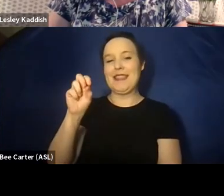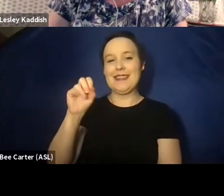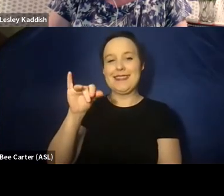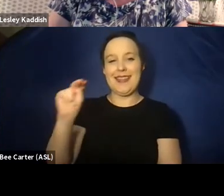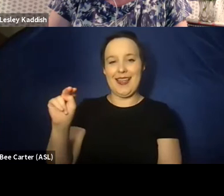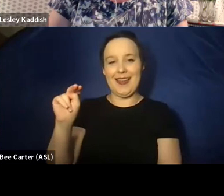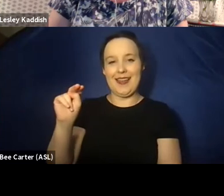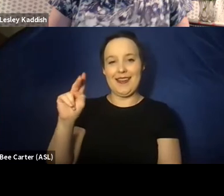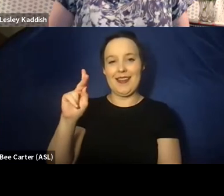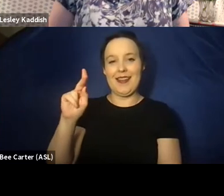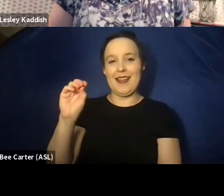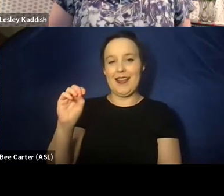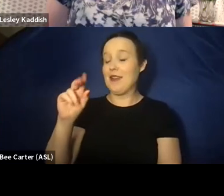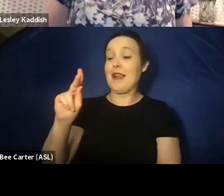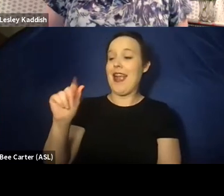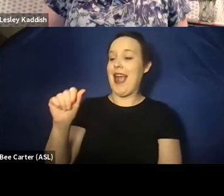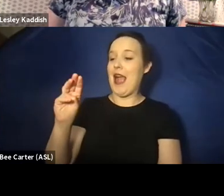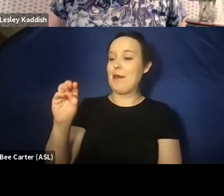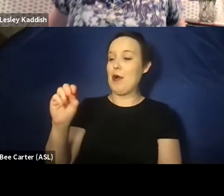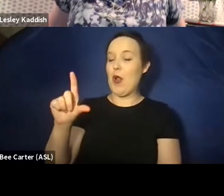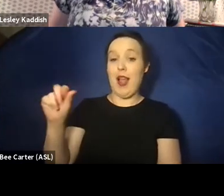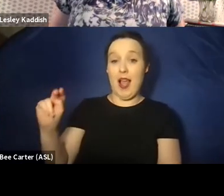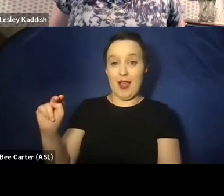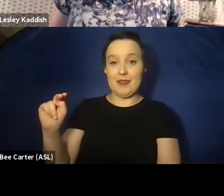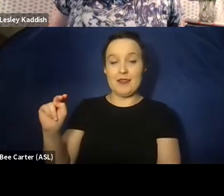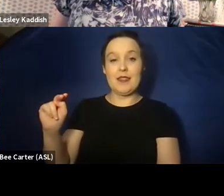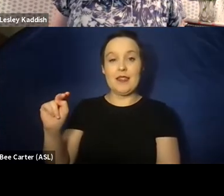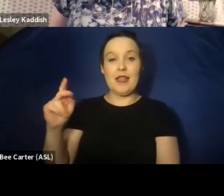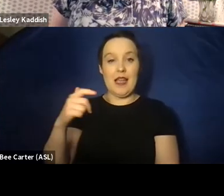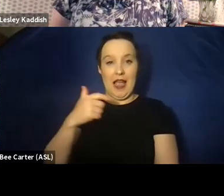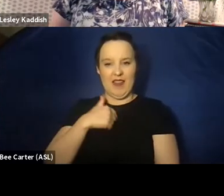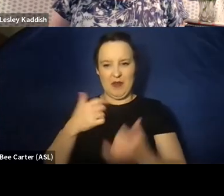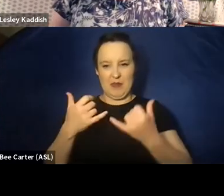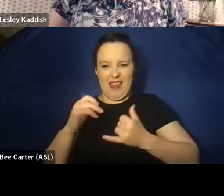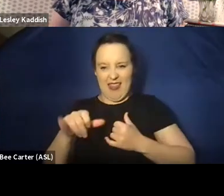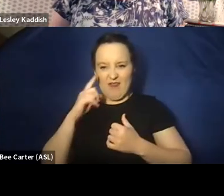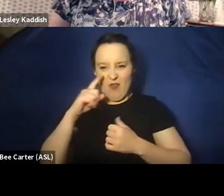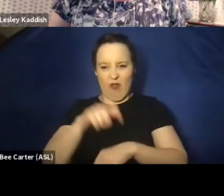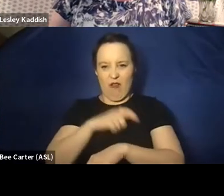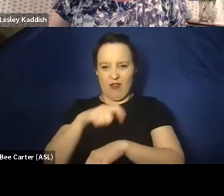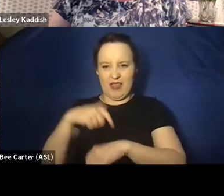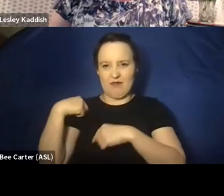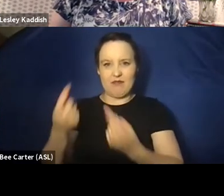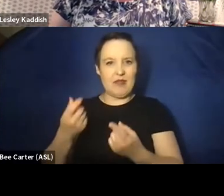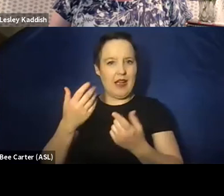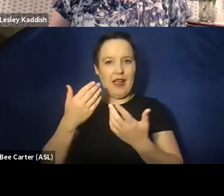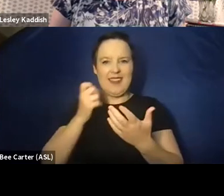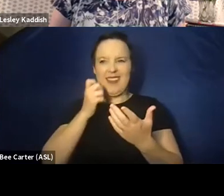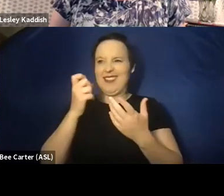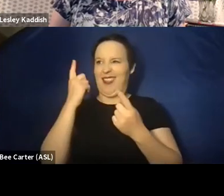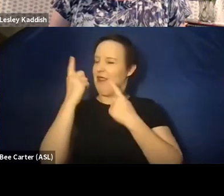And I'm curious, because I've been actually played Indonesian gamelan for a long time, and I don't even answer that. I didn't even think